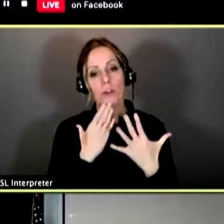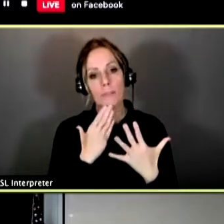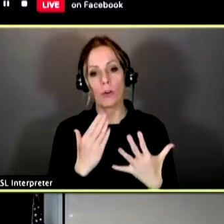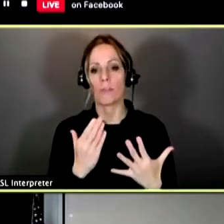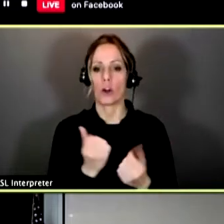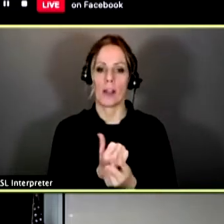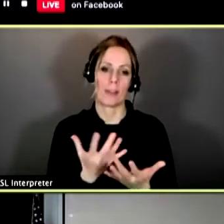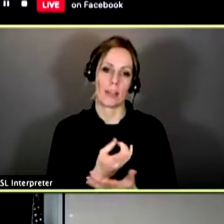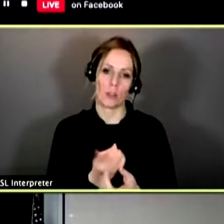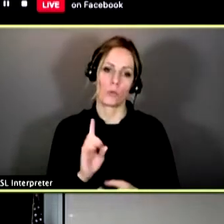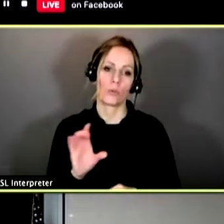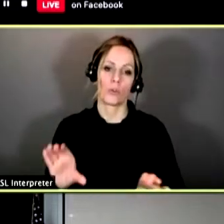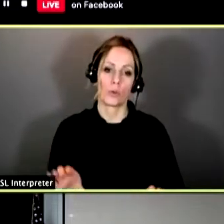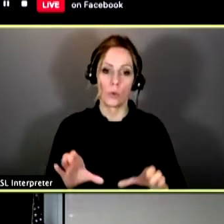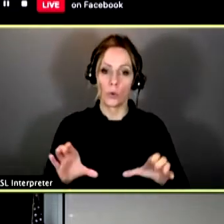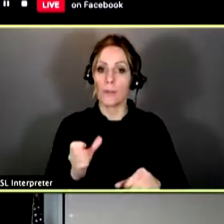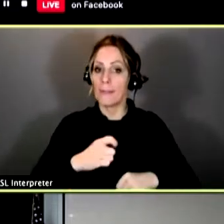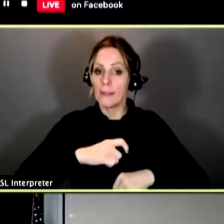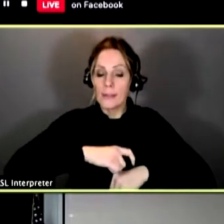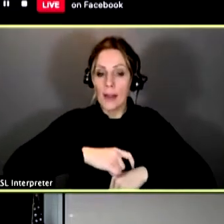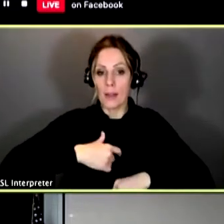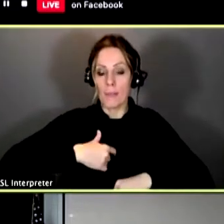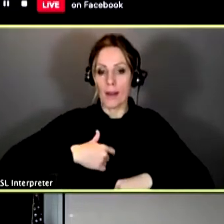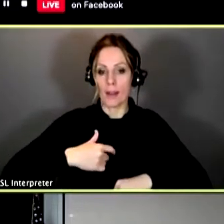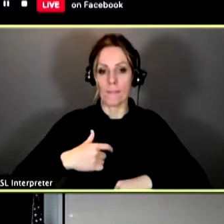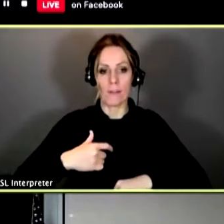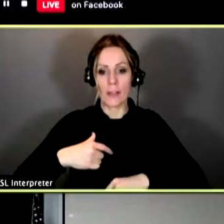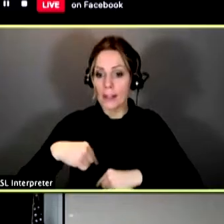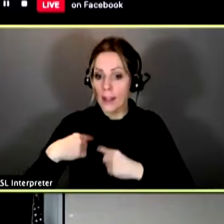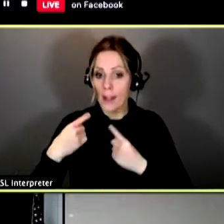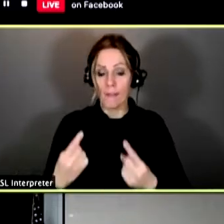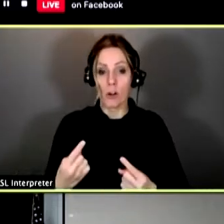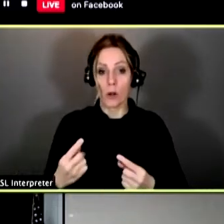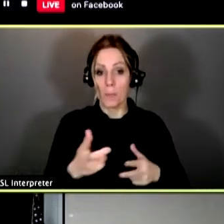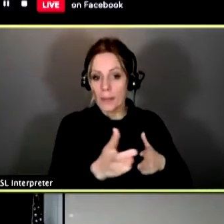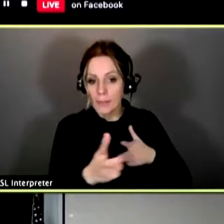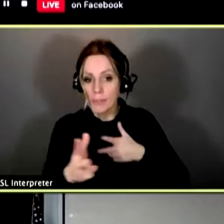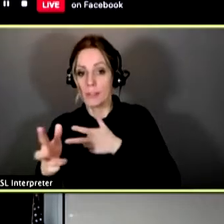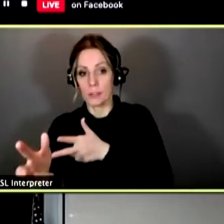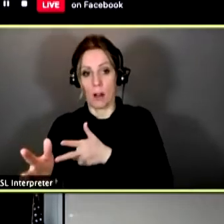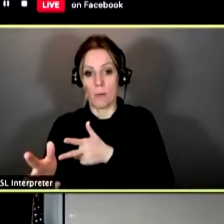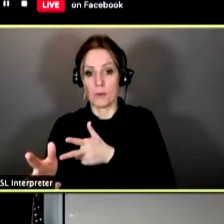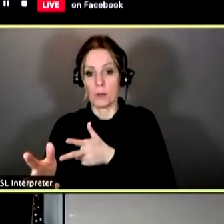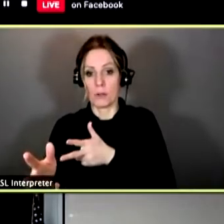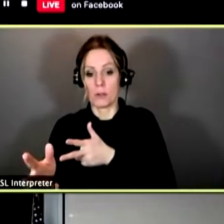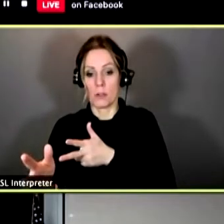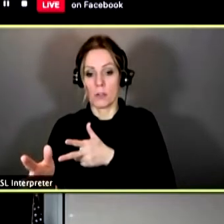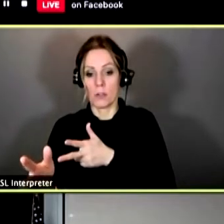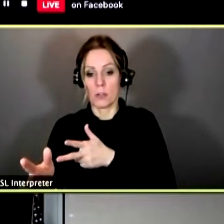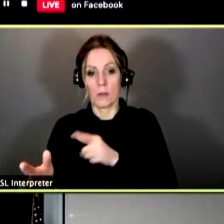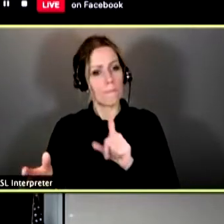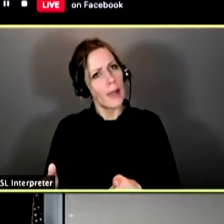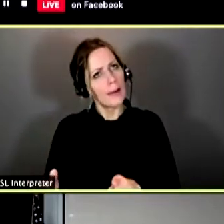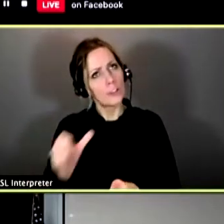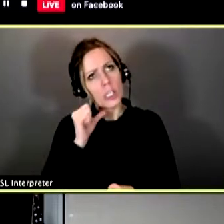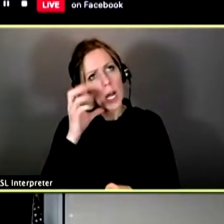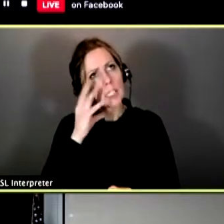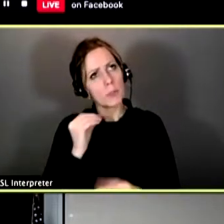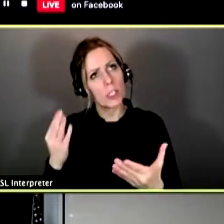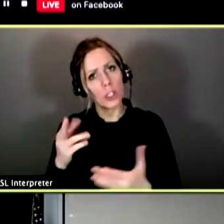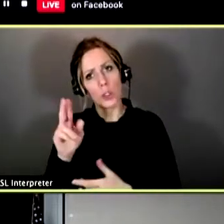do. And any time that I have ever been stopped, I haven't been stopped in Utah, but I have been stopped